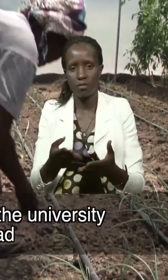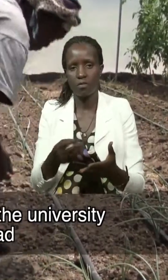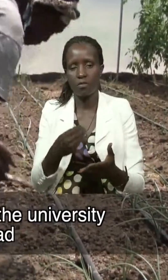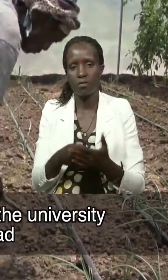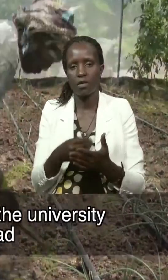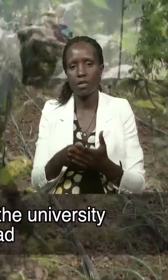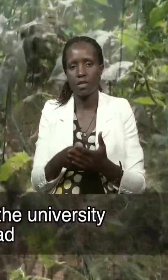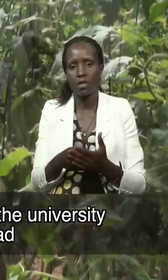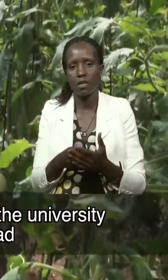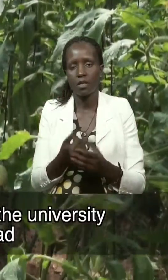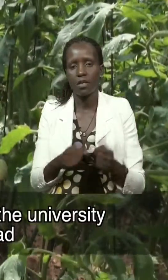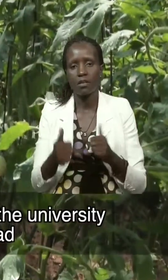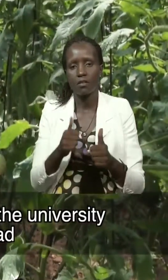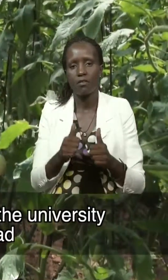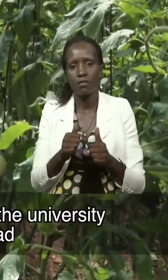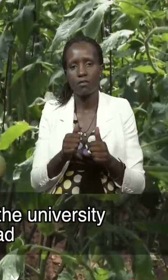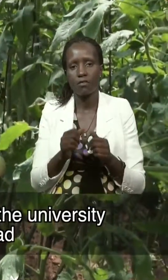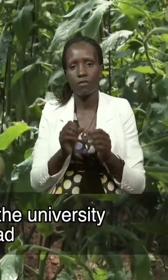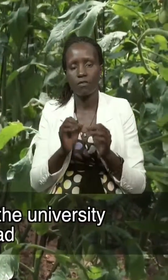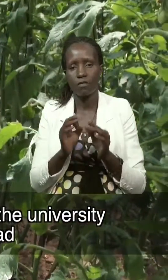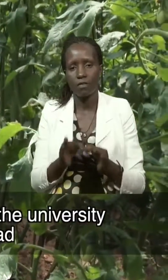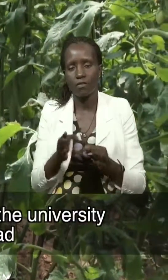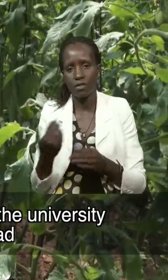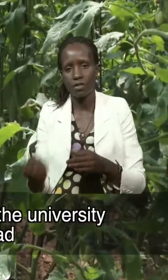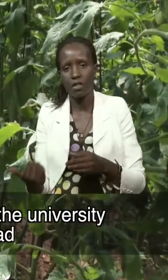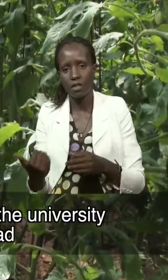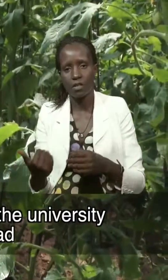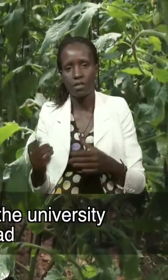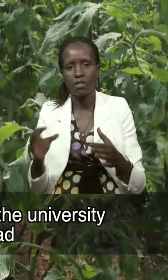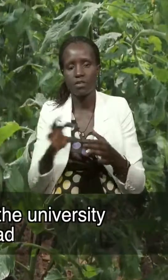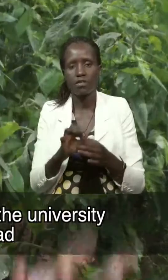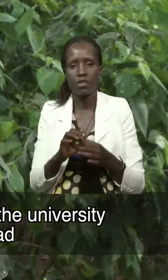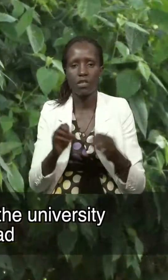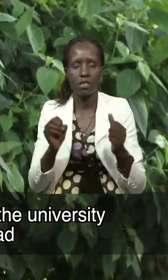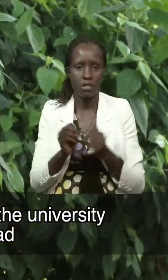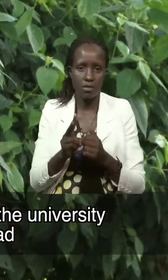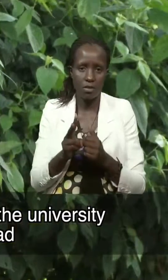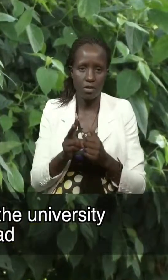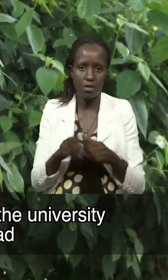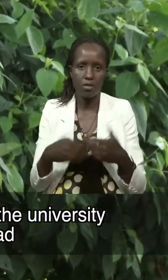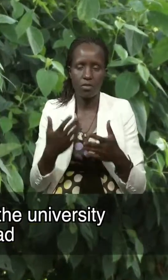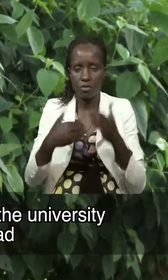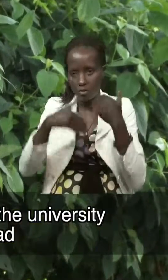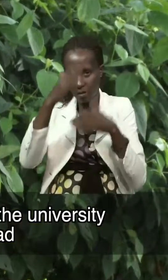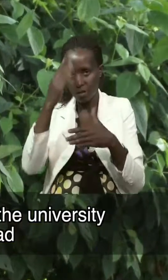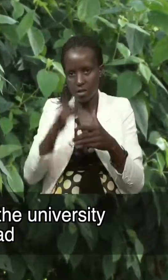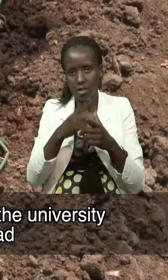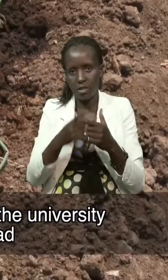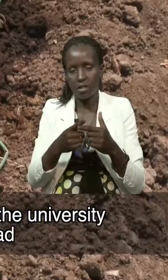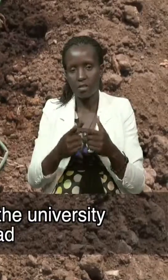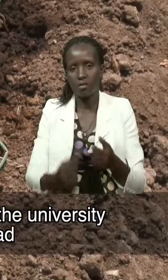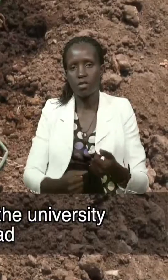njeki. Kiwa ni mtoto anaenda form 1 au anapita anaelekea university,